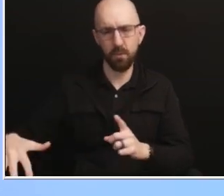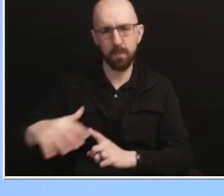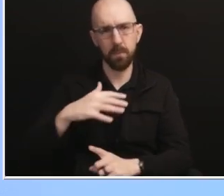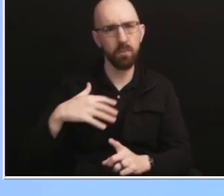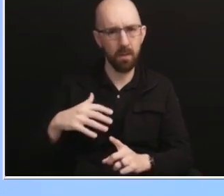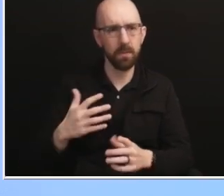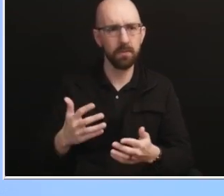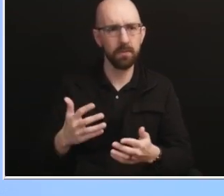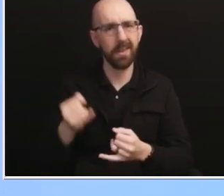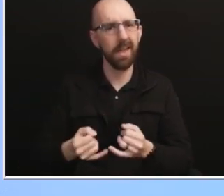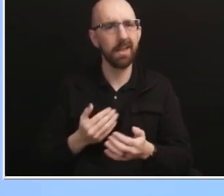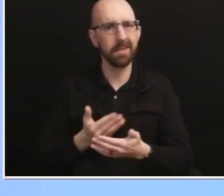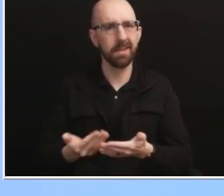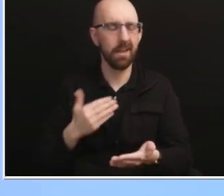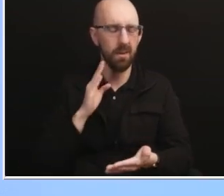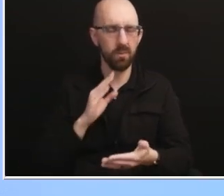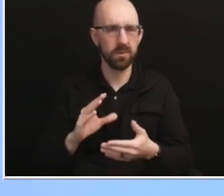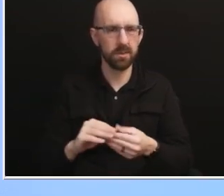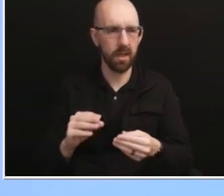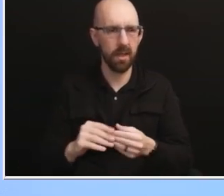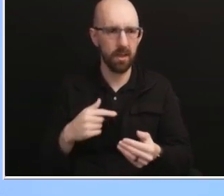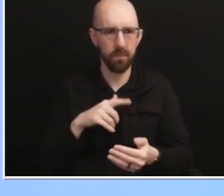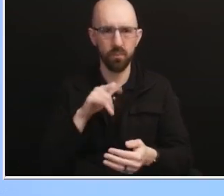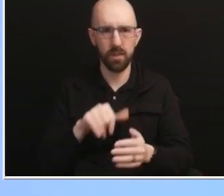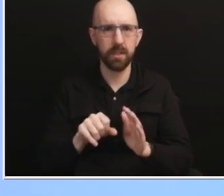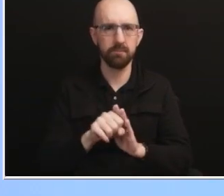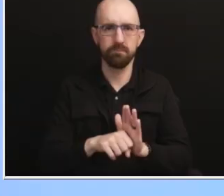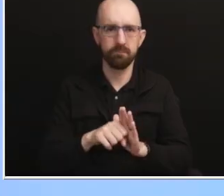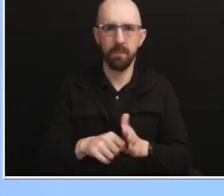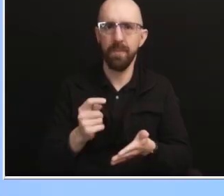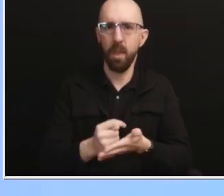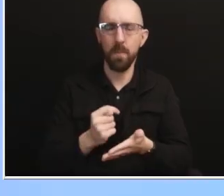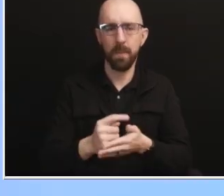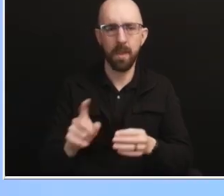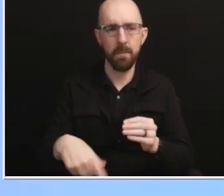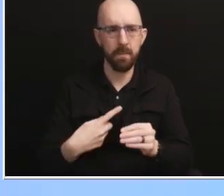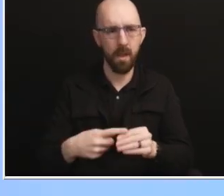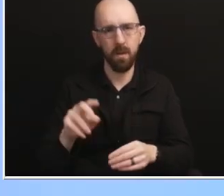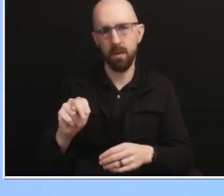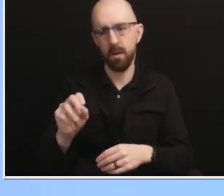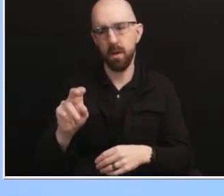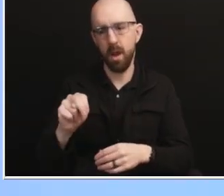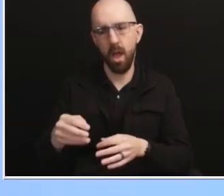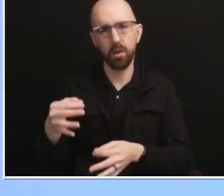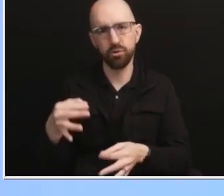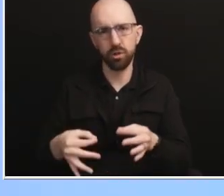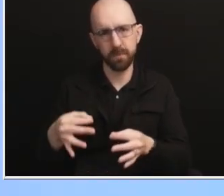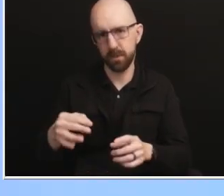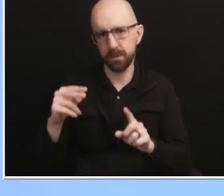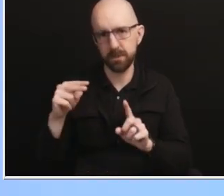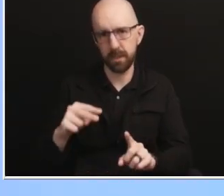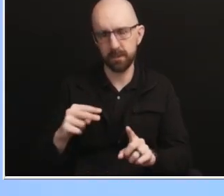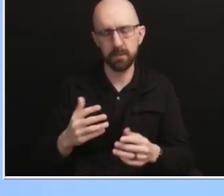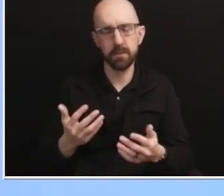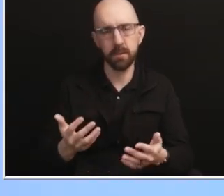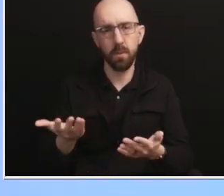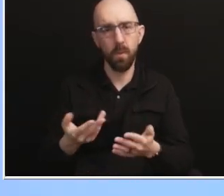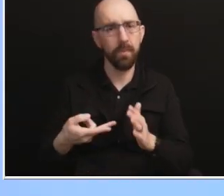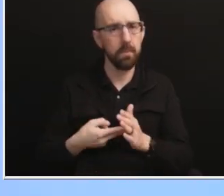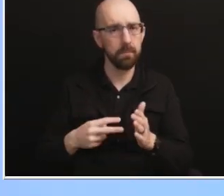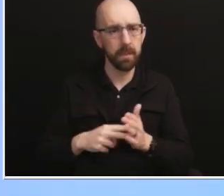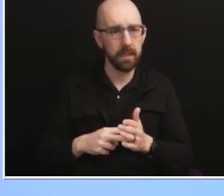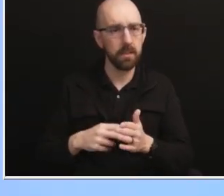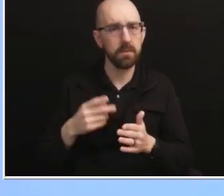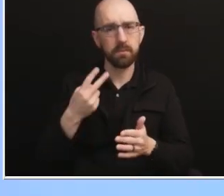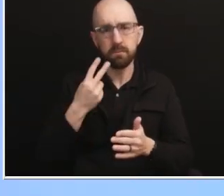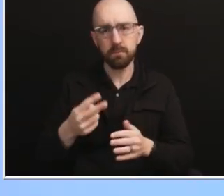lastly, I would say I've been really big lately in therapy on non-judgmental stance. And so what that means is, if we look at a